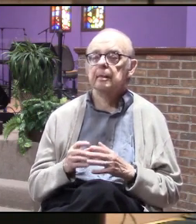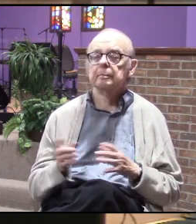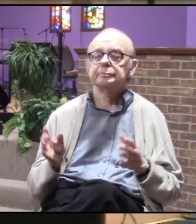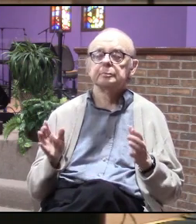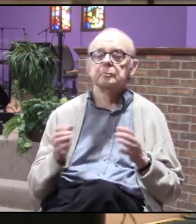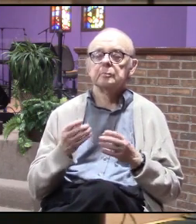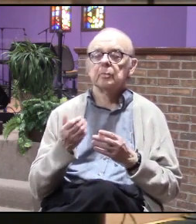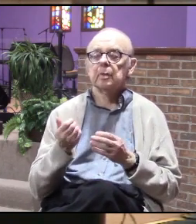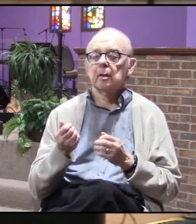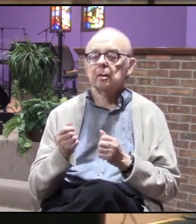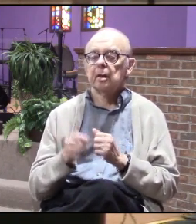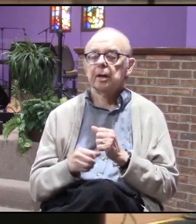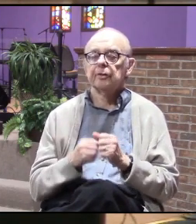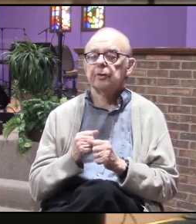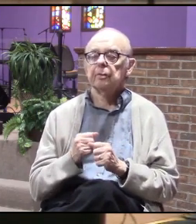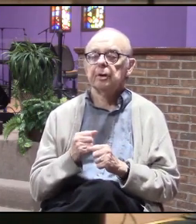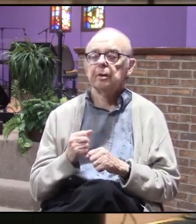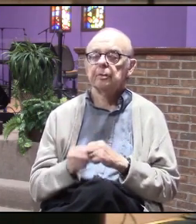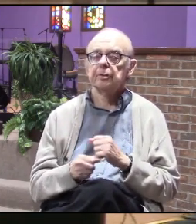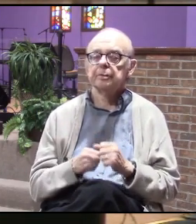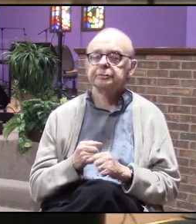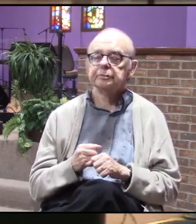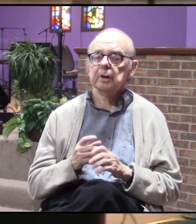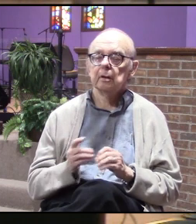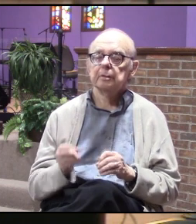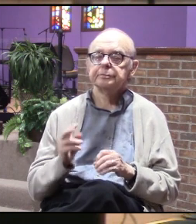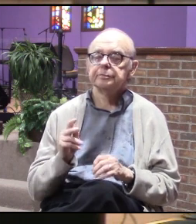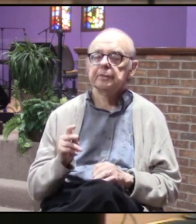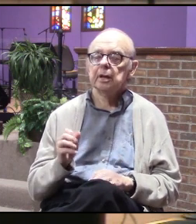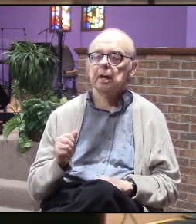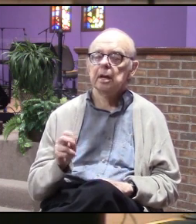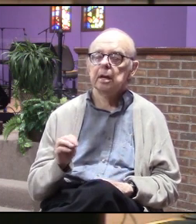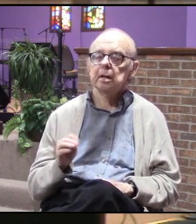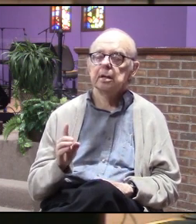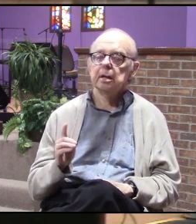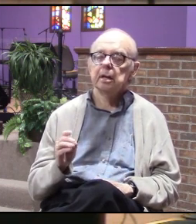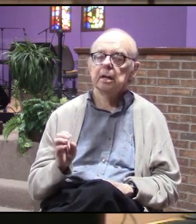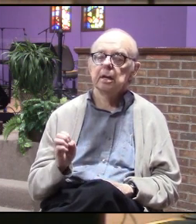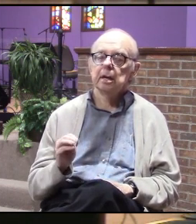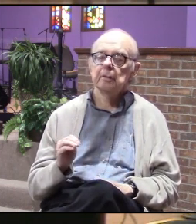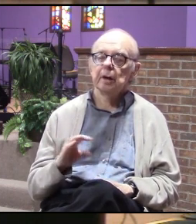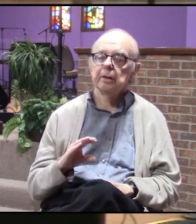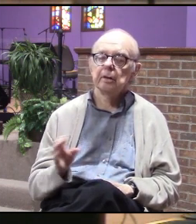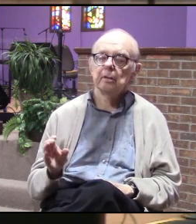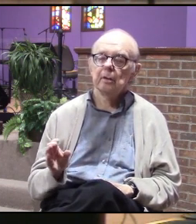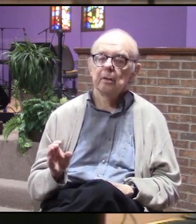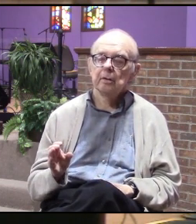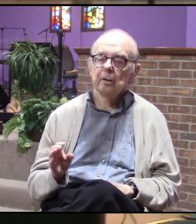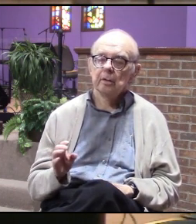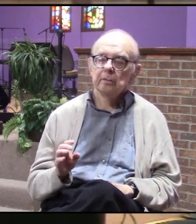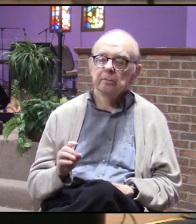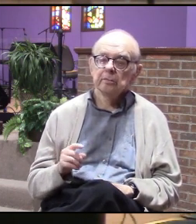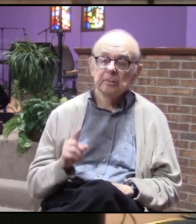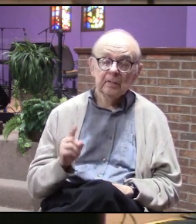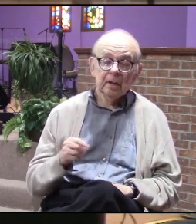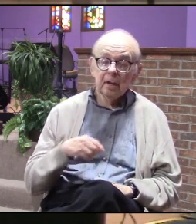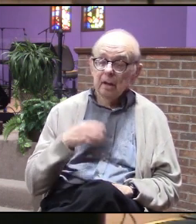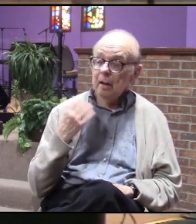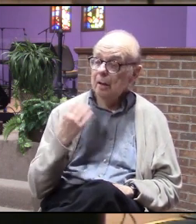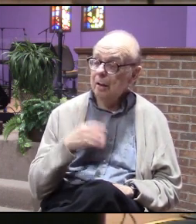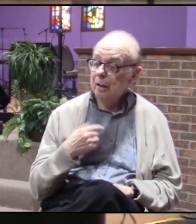In the last few years, during this pandemic, it amazes